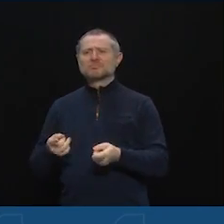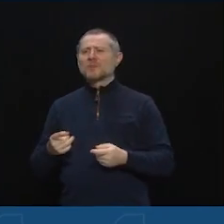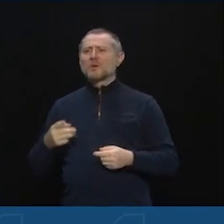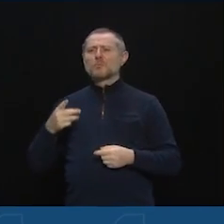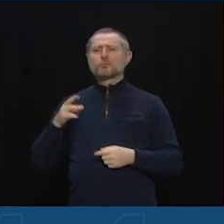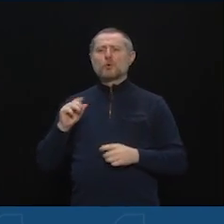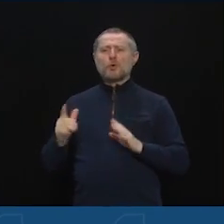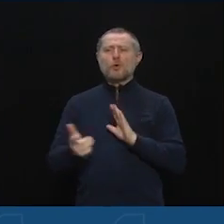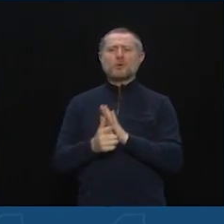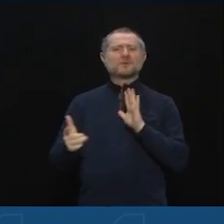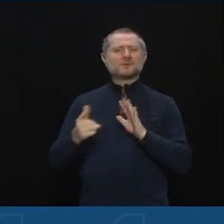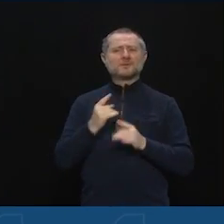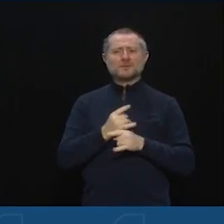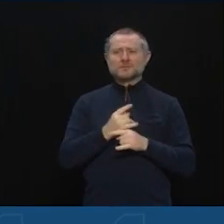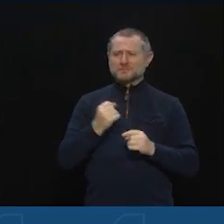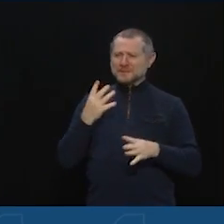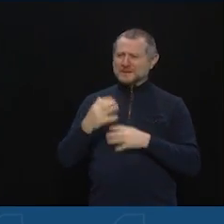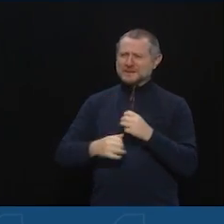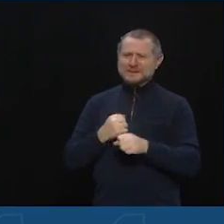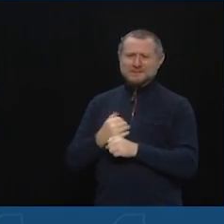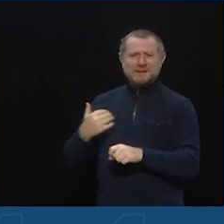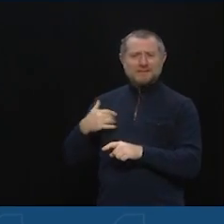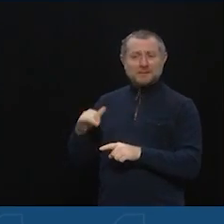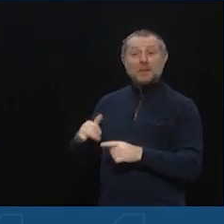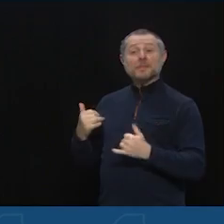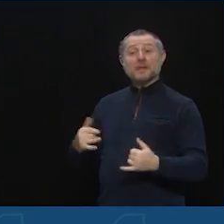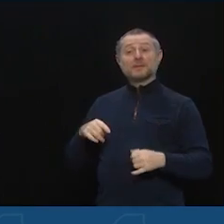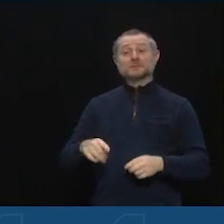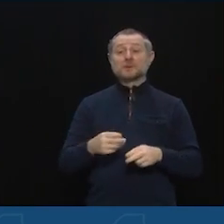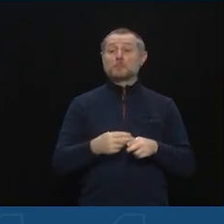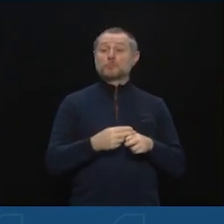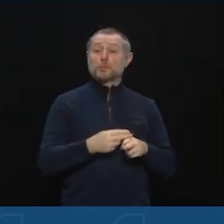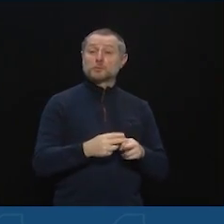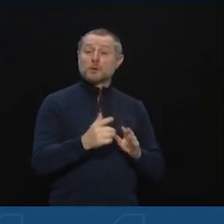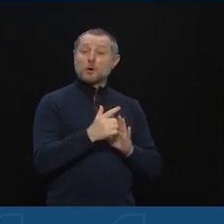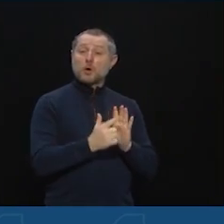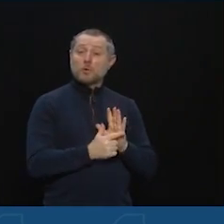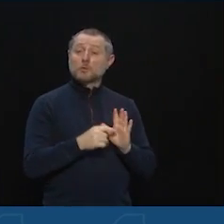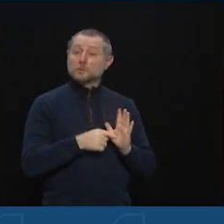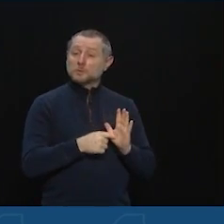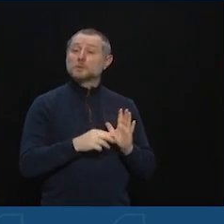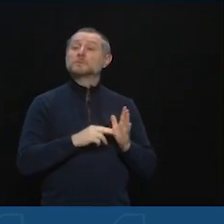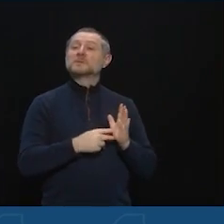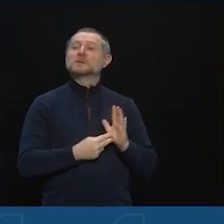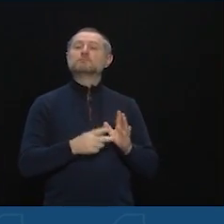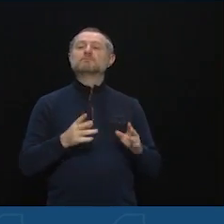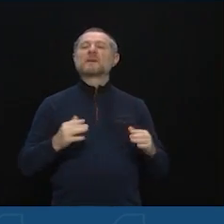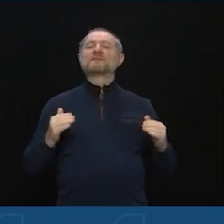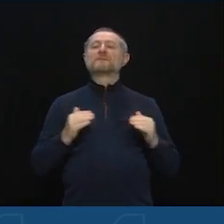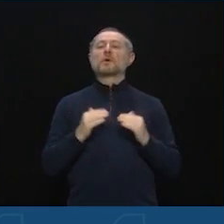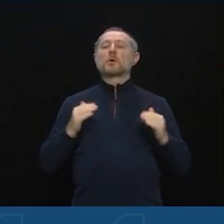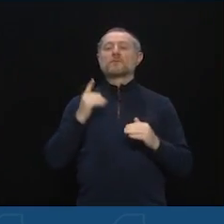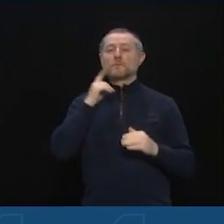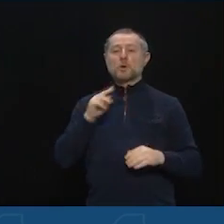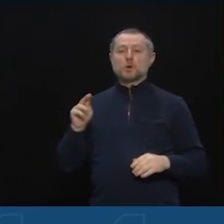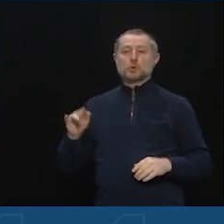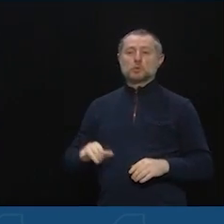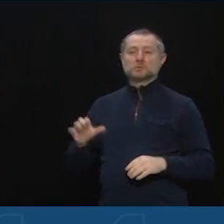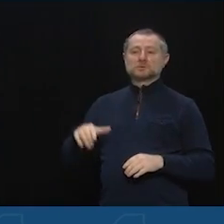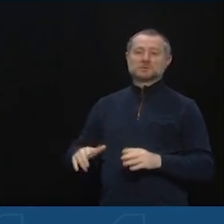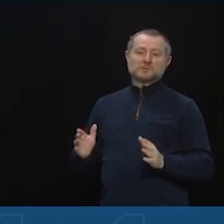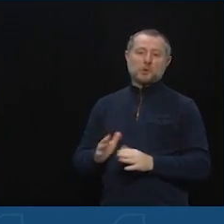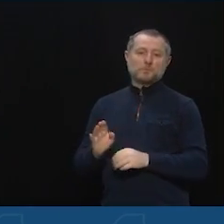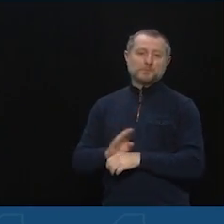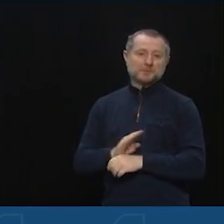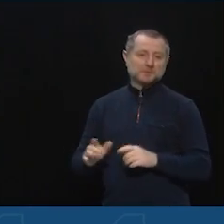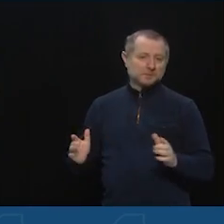decades. So what this law did, this temporary law did, is that it created parity for New York City small business owners